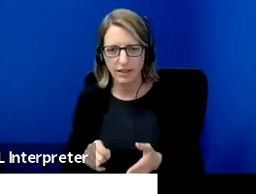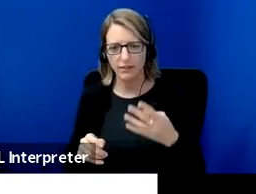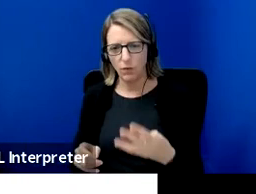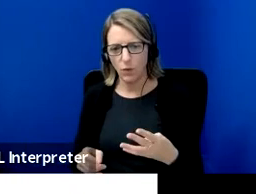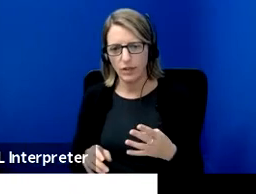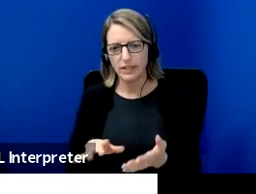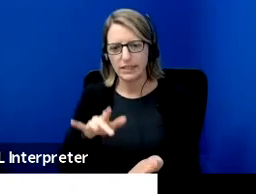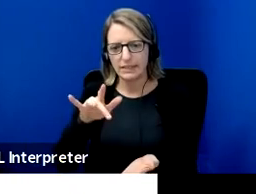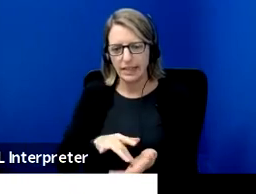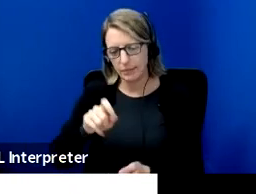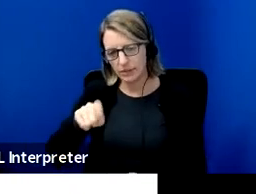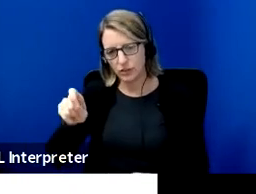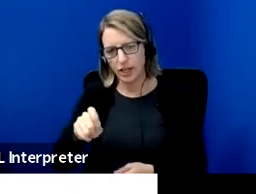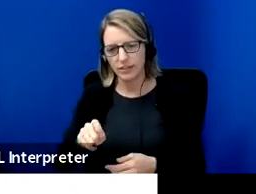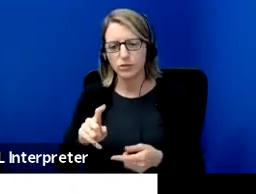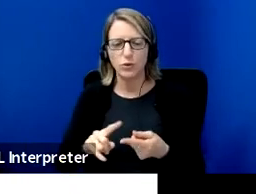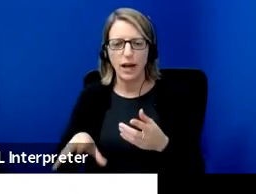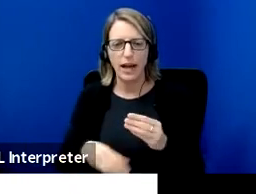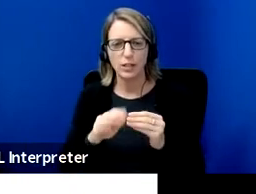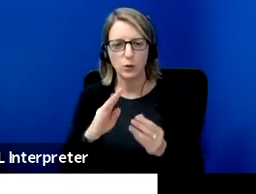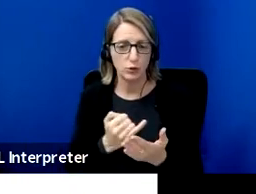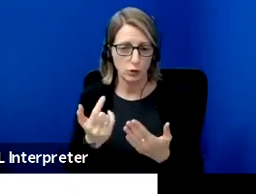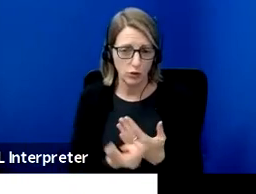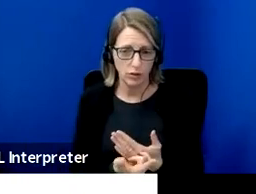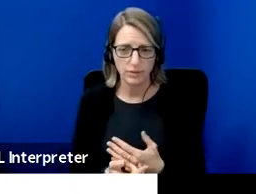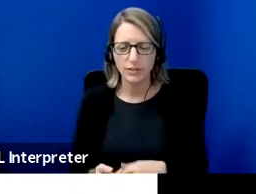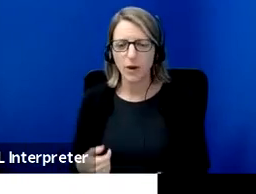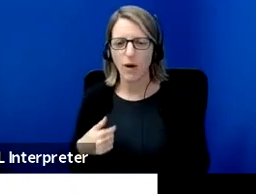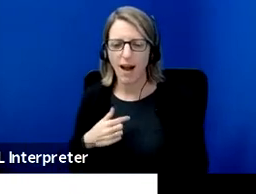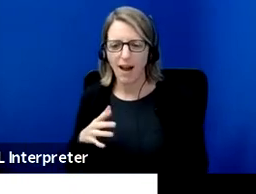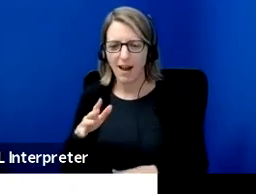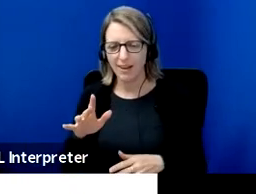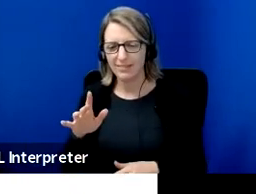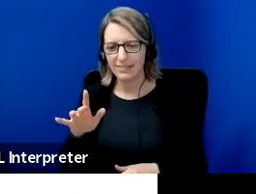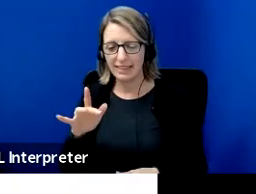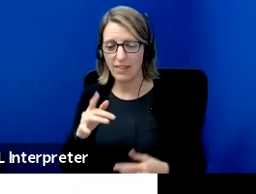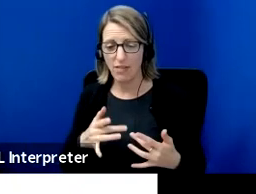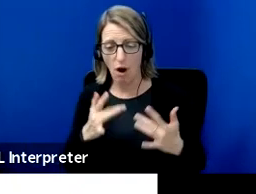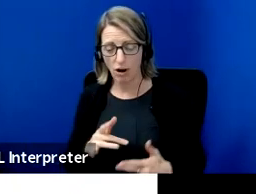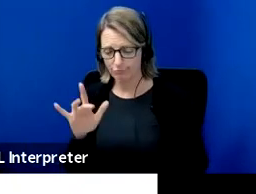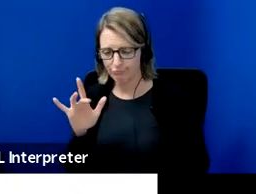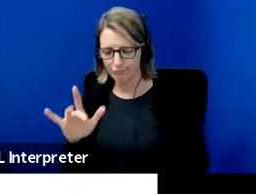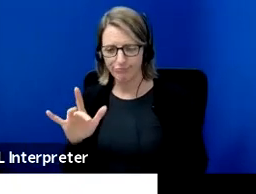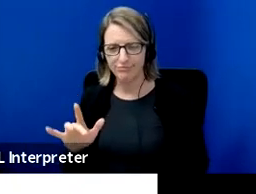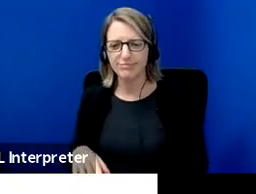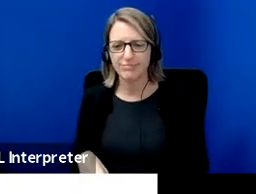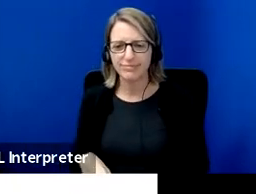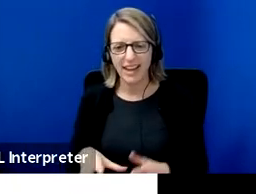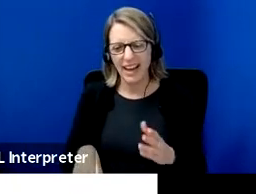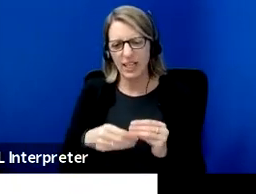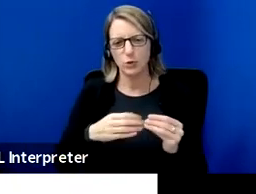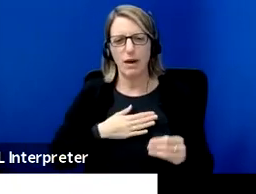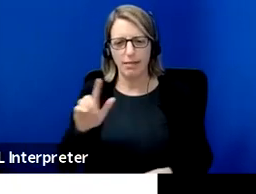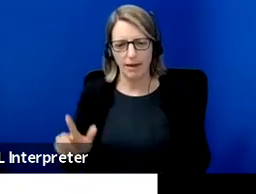all the things. So I'm going to heart this, which adds it to my activity library. I'm going to assign it. If I wanted a bigger